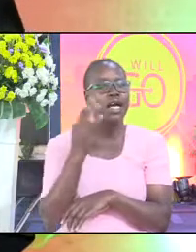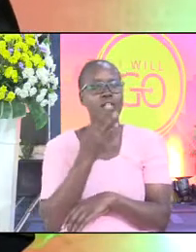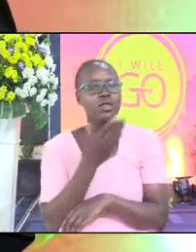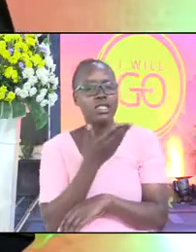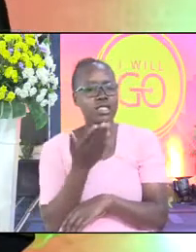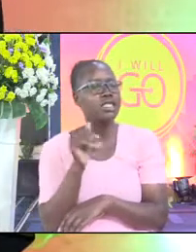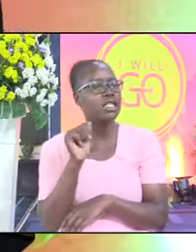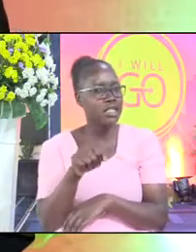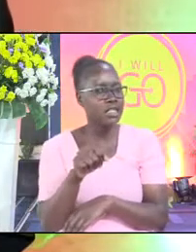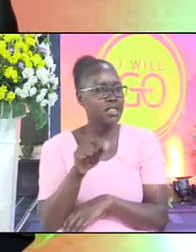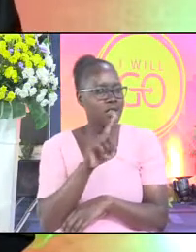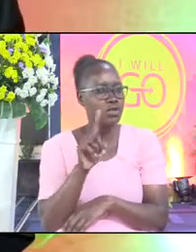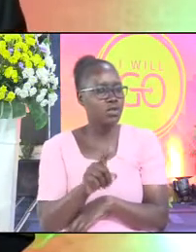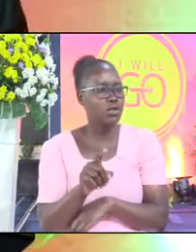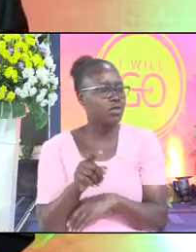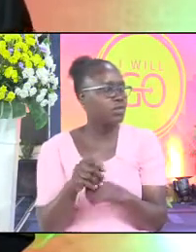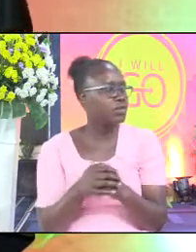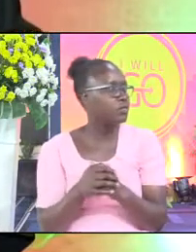thing?